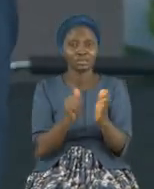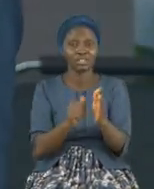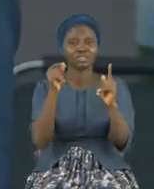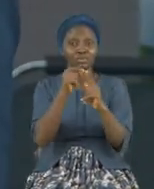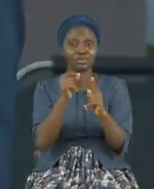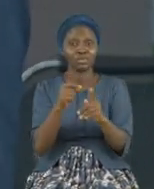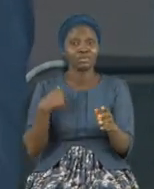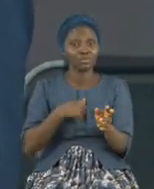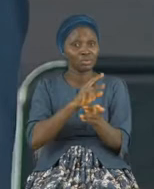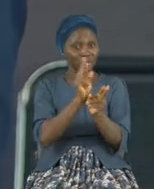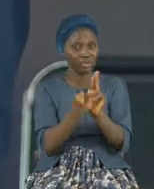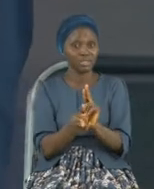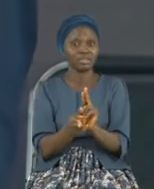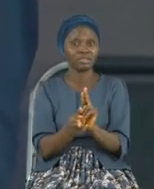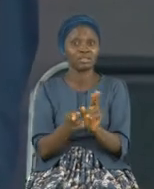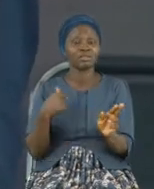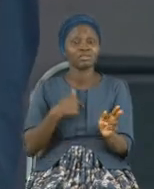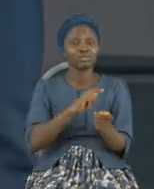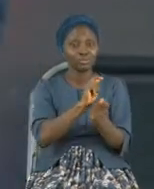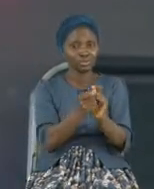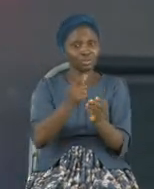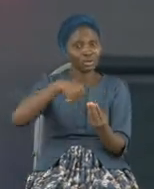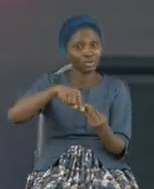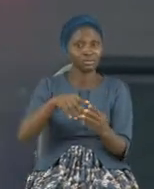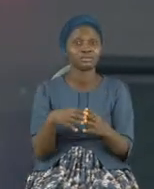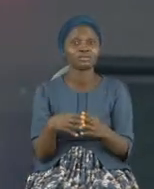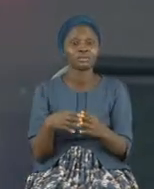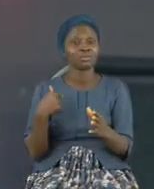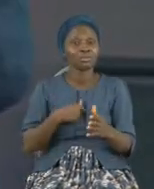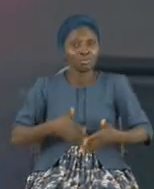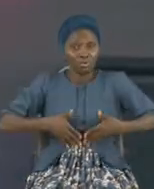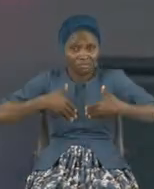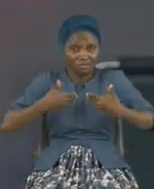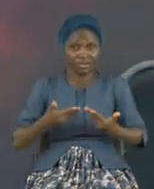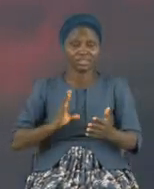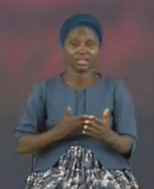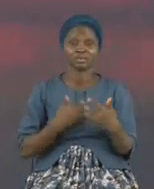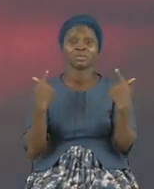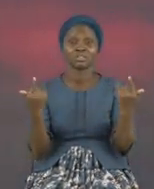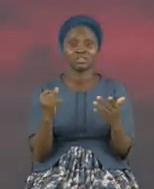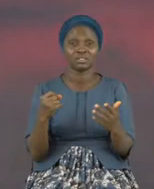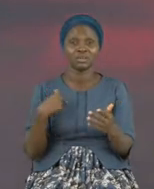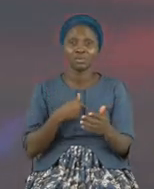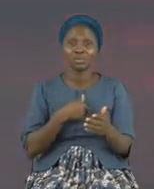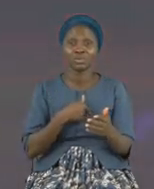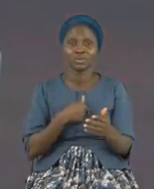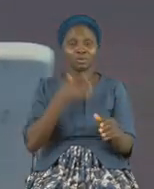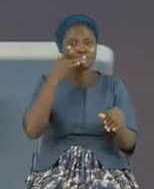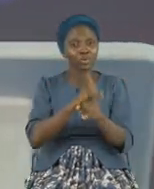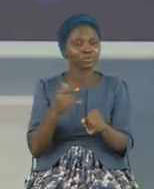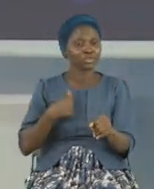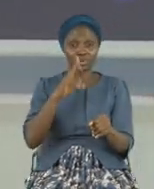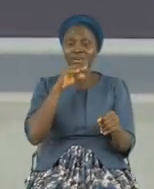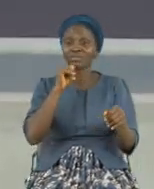repent, we turn around, we confess our sins, we promise we are not going to go back to